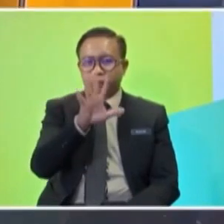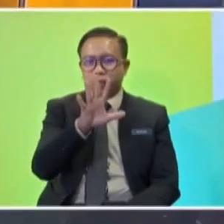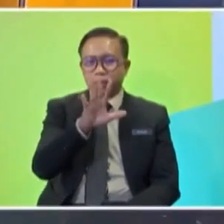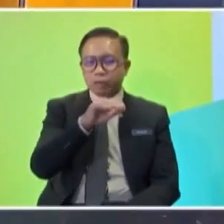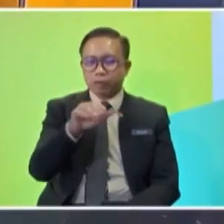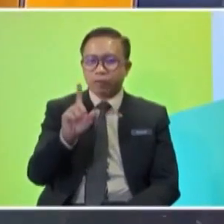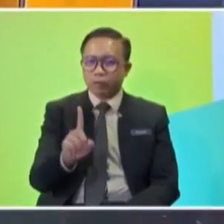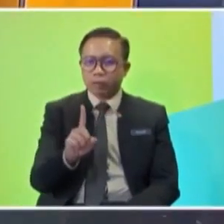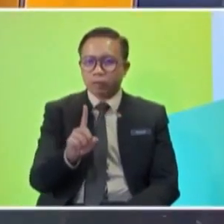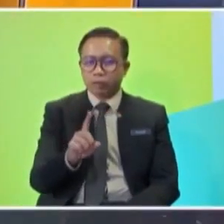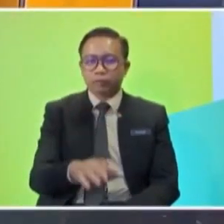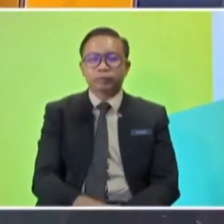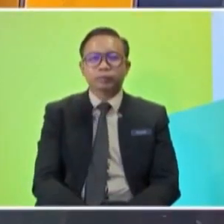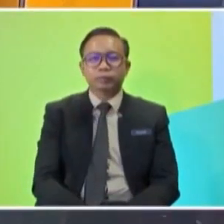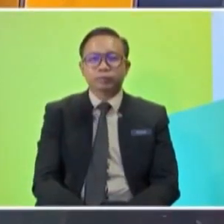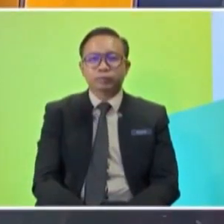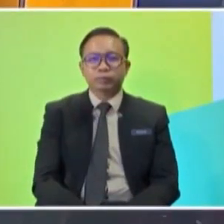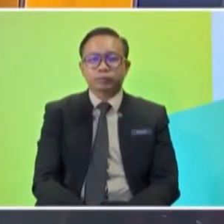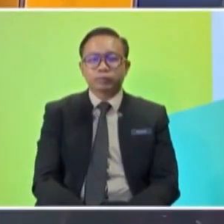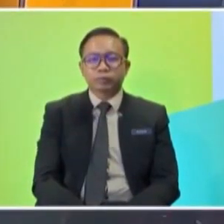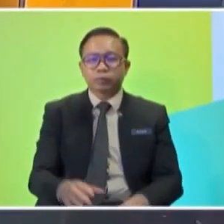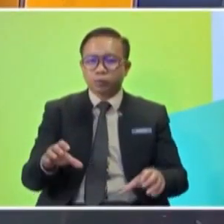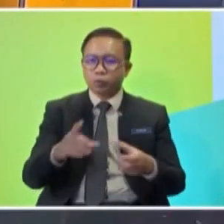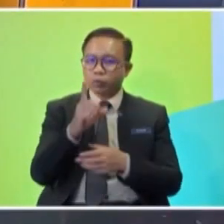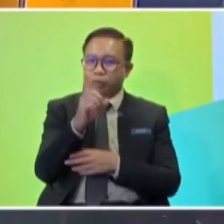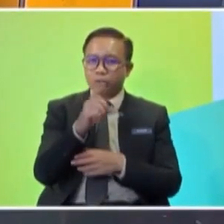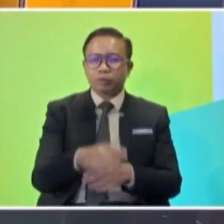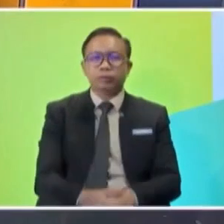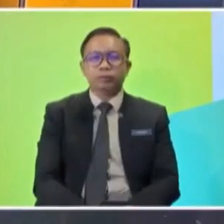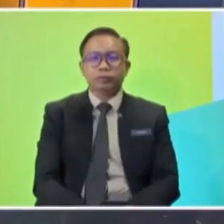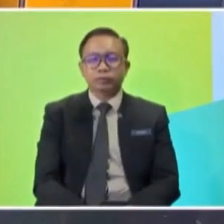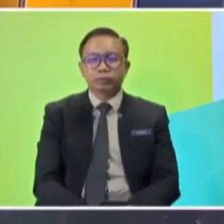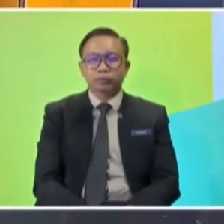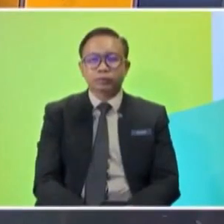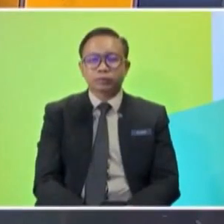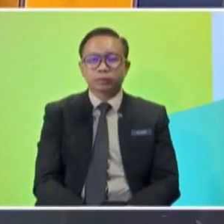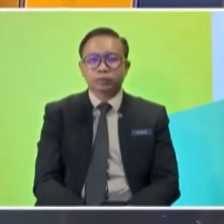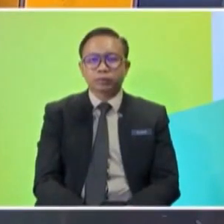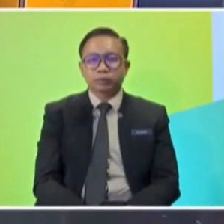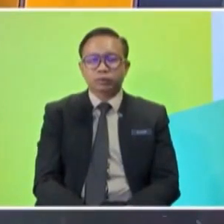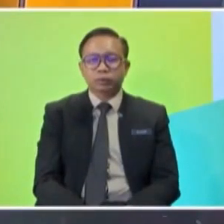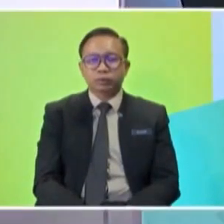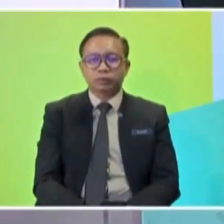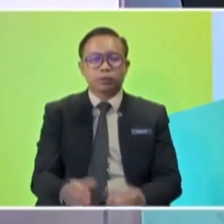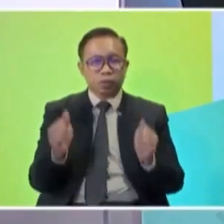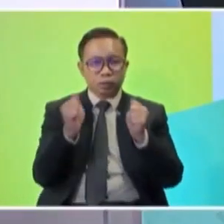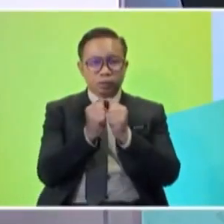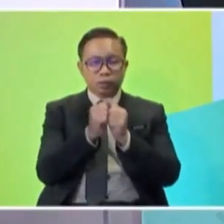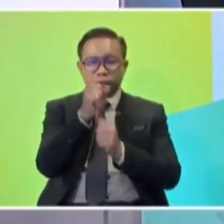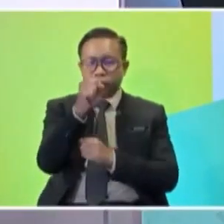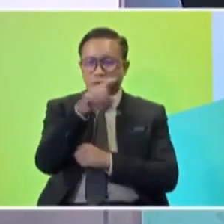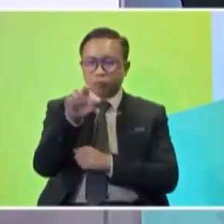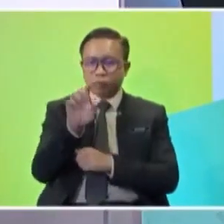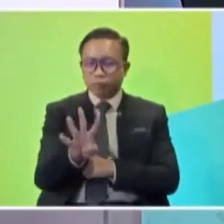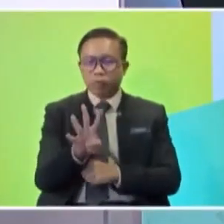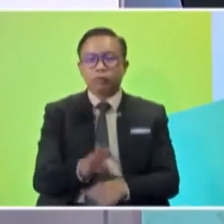is 5. 5. Okay, so I want to make it 1. So to make it 1, I have to times this number with